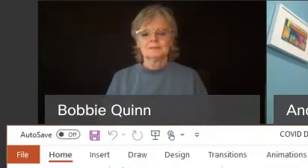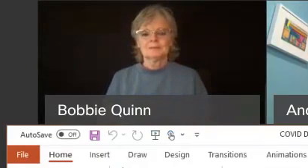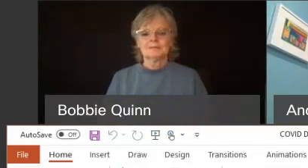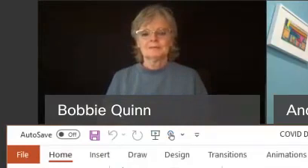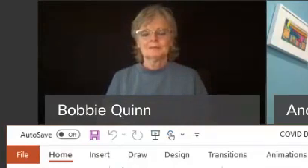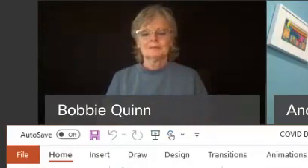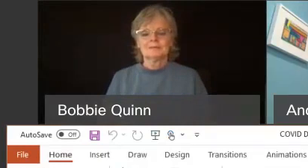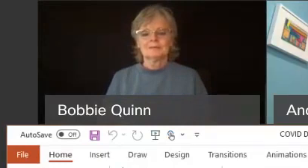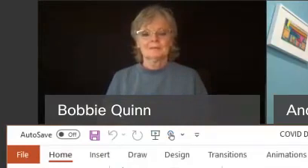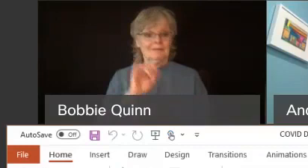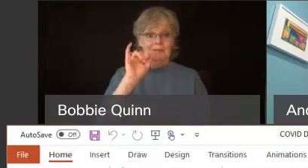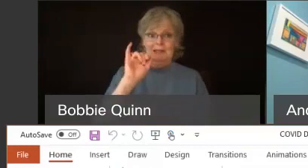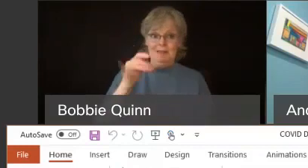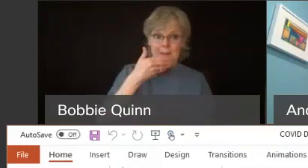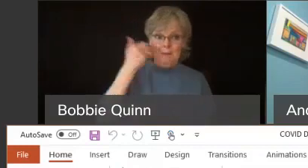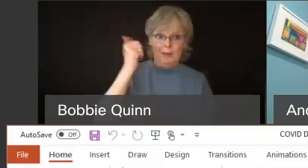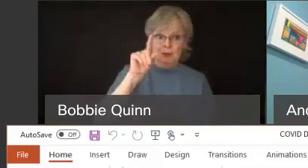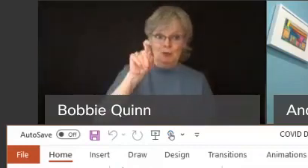Did that change it?